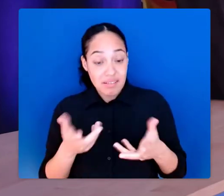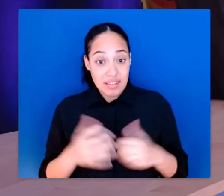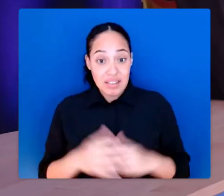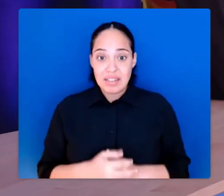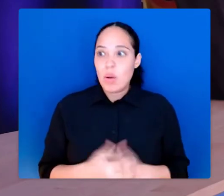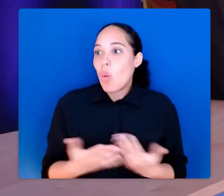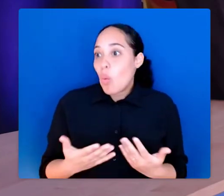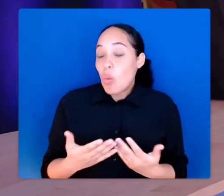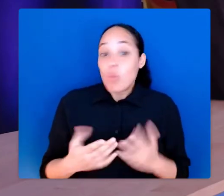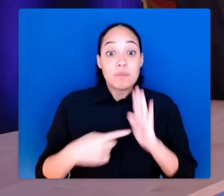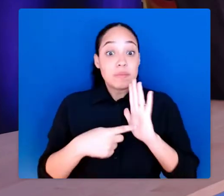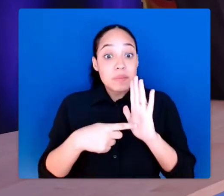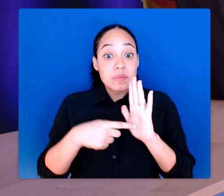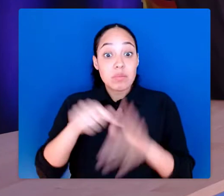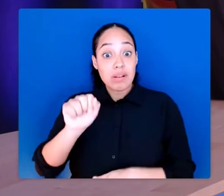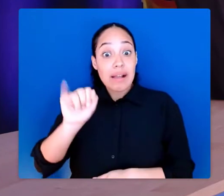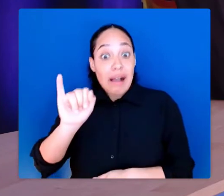things.